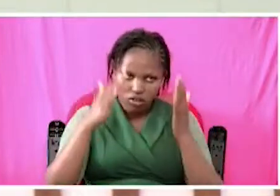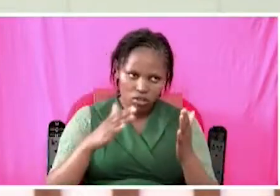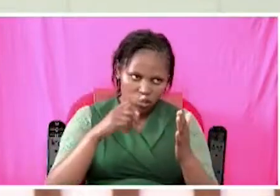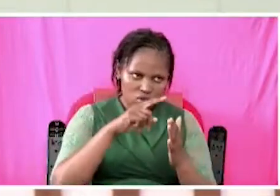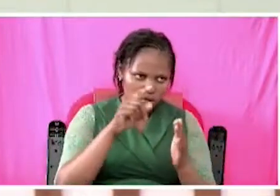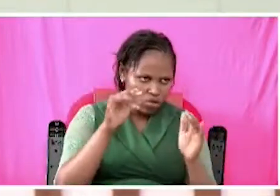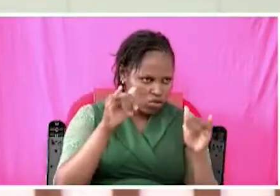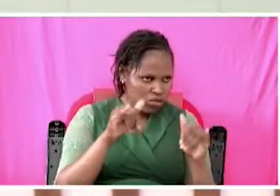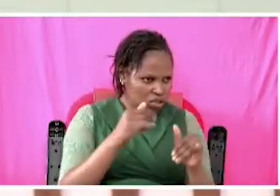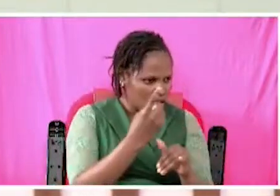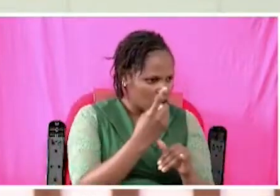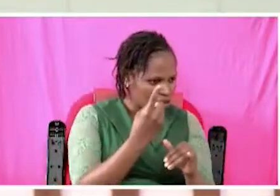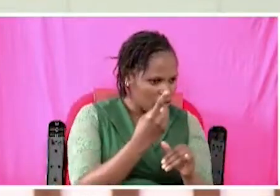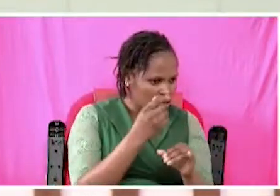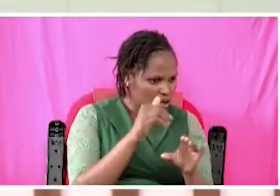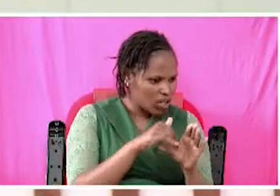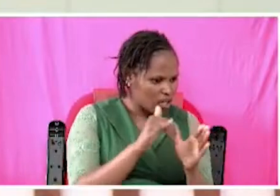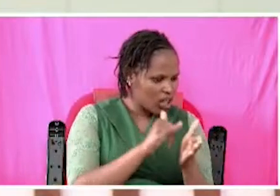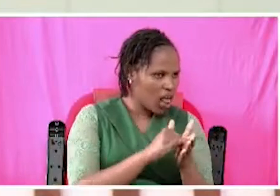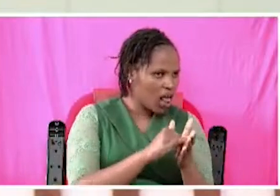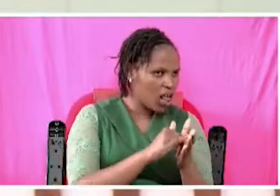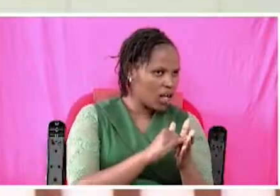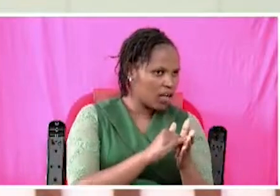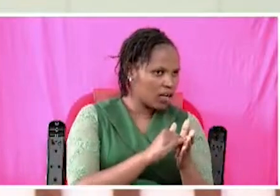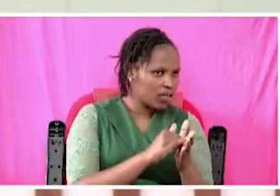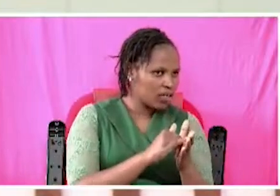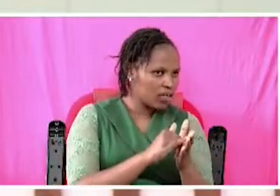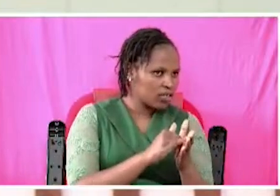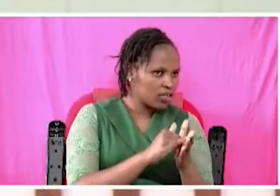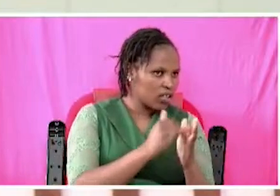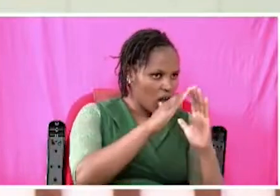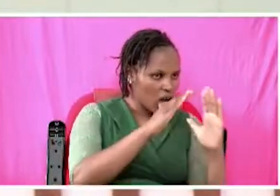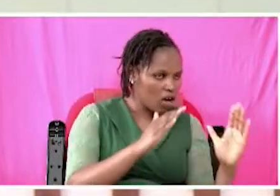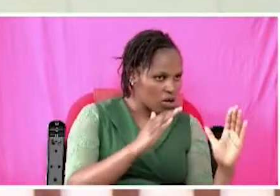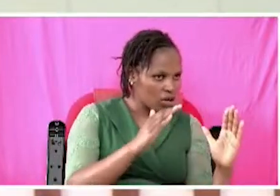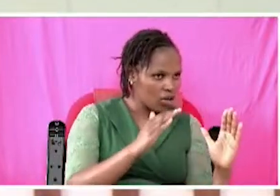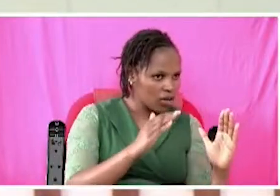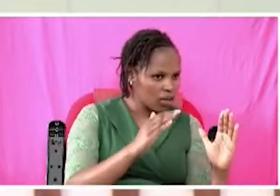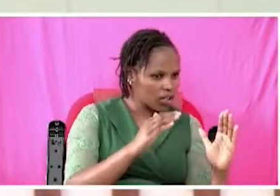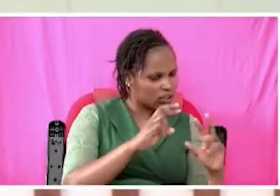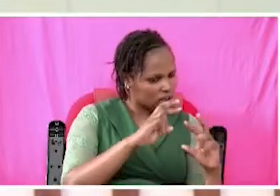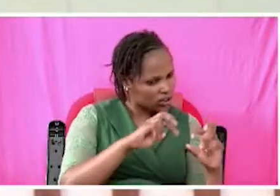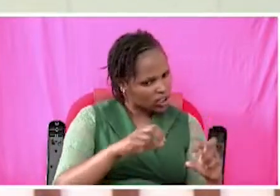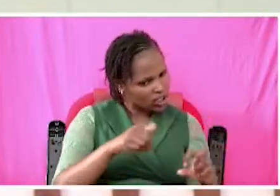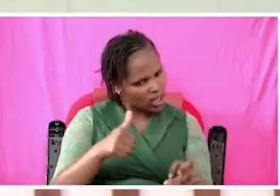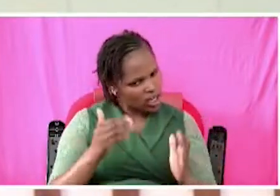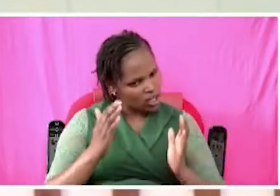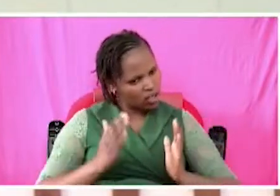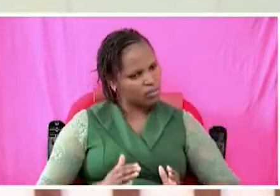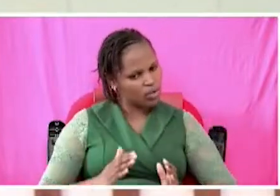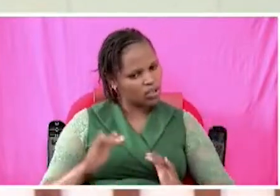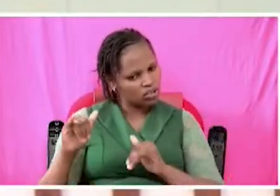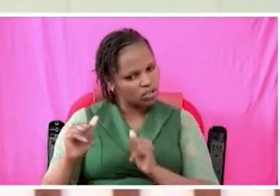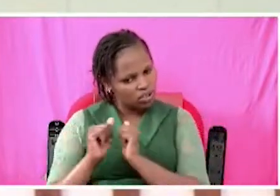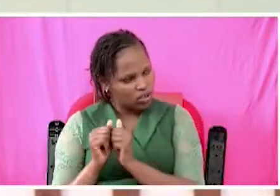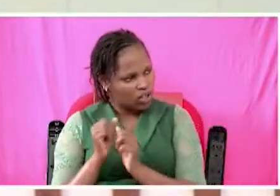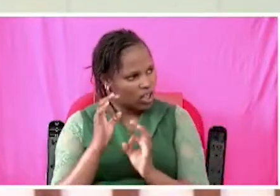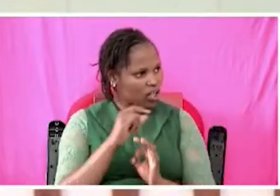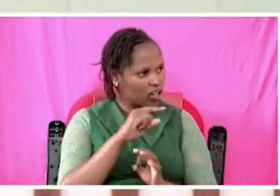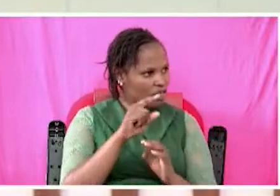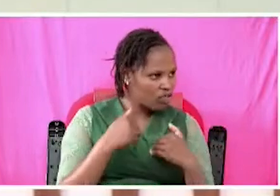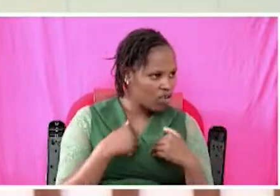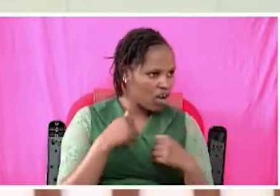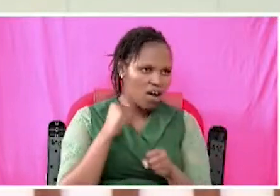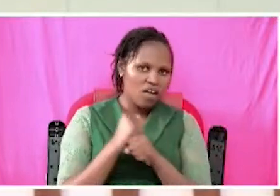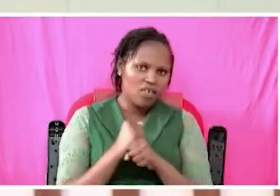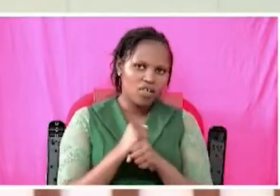in that hostel. Amen? Get somebody else. Live together. If you've gotten a job and you are